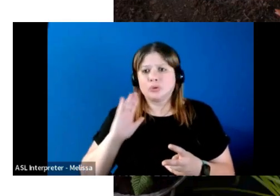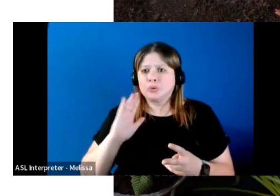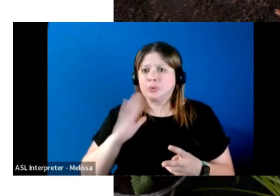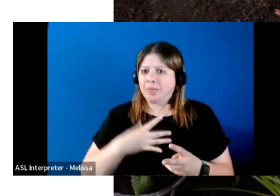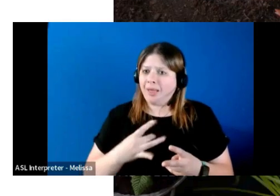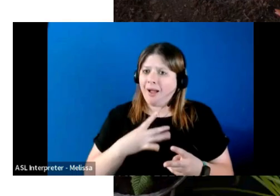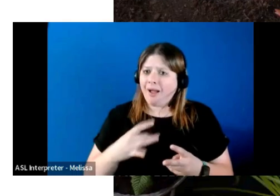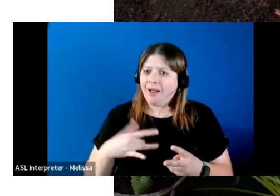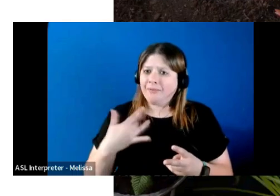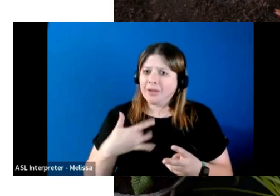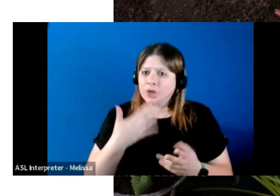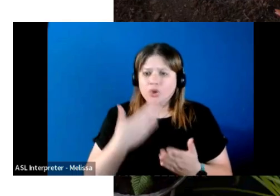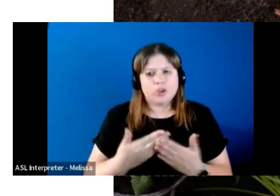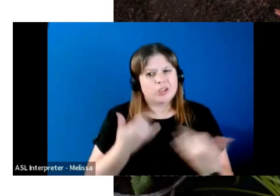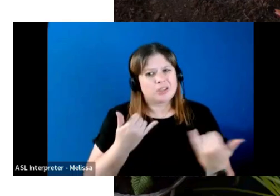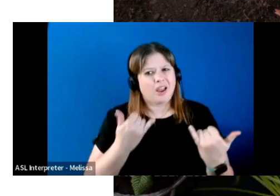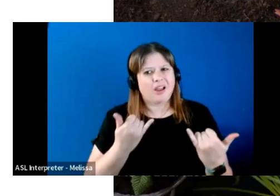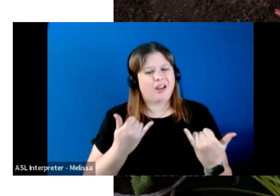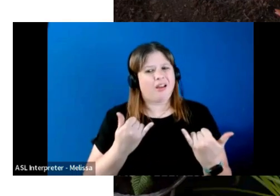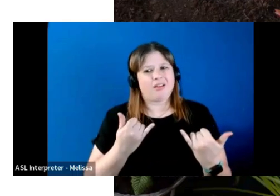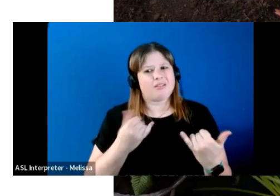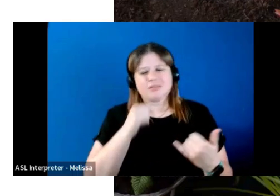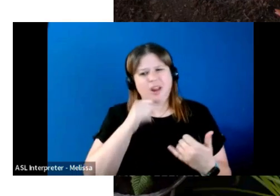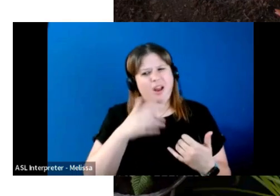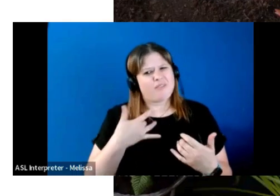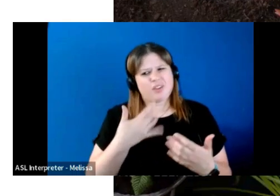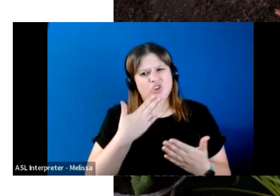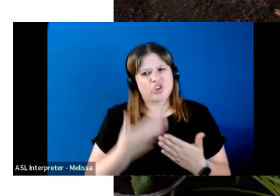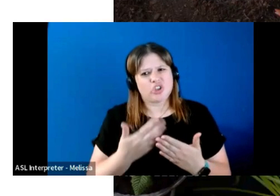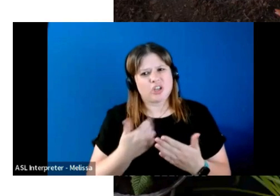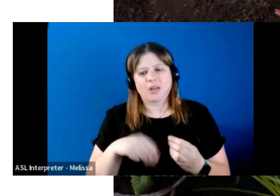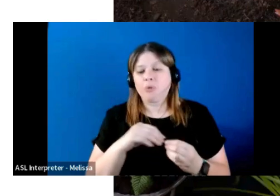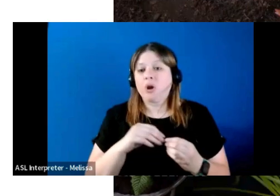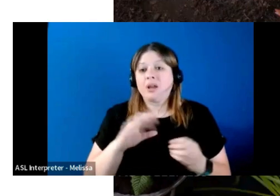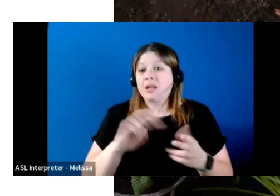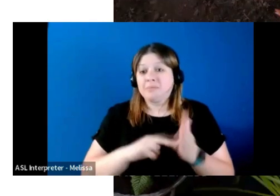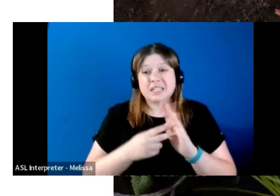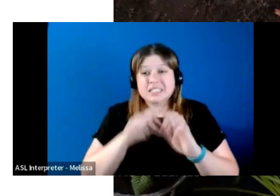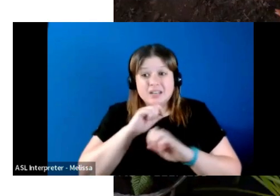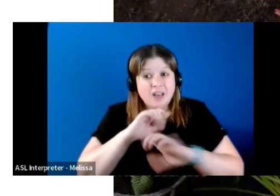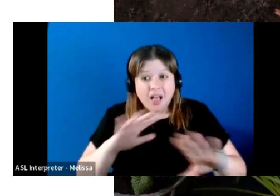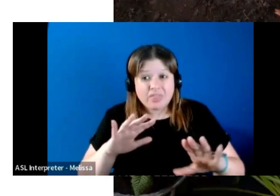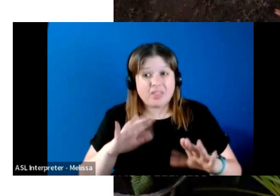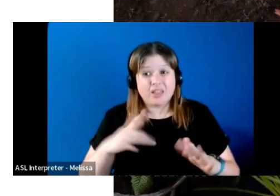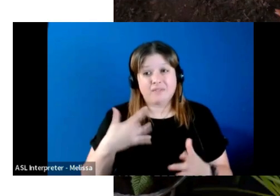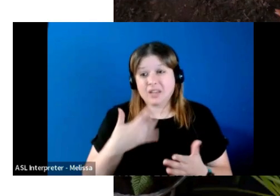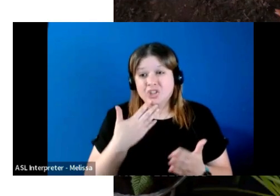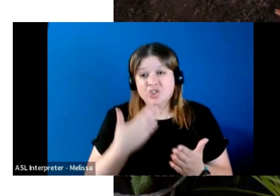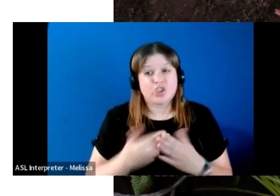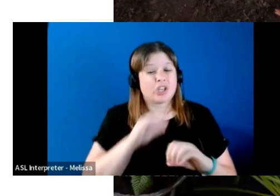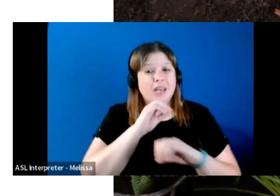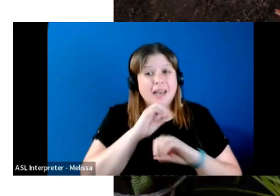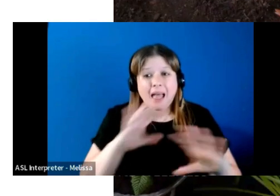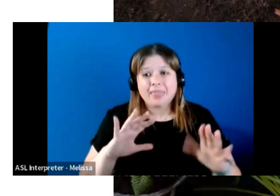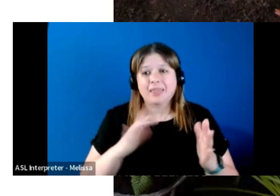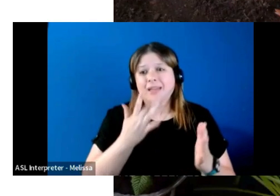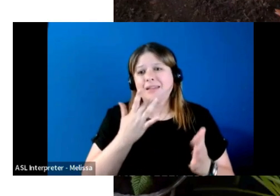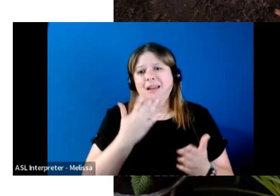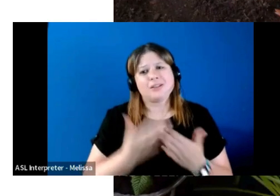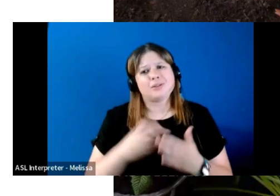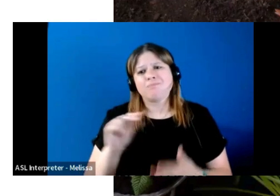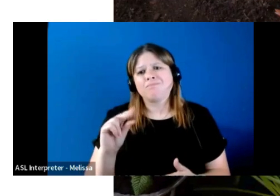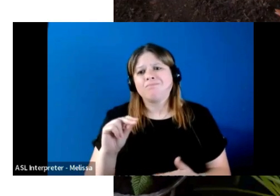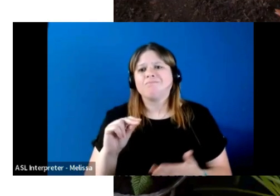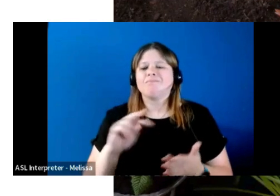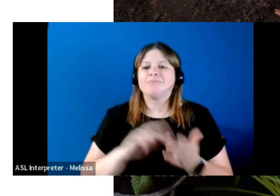feel so good anymore. That doesn't mean that nothing feels good, that nothing tastes good. It may mean that you need